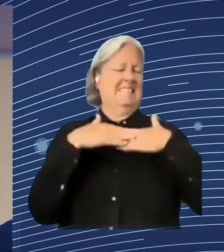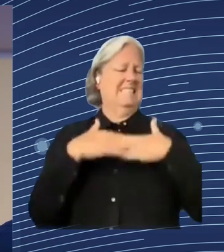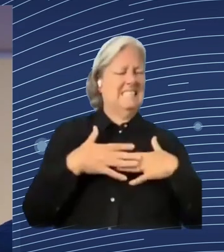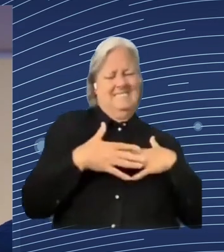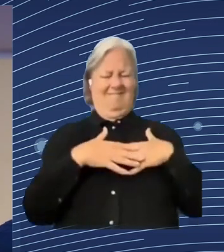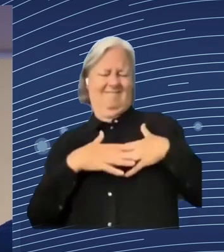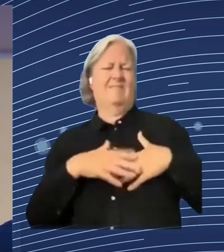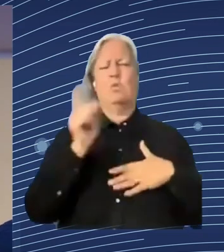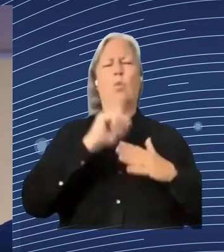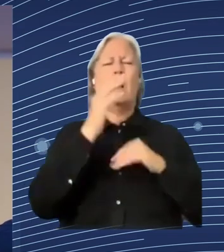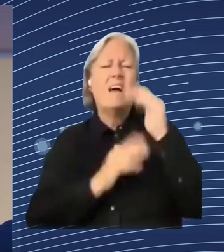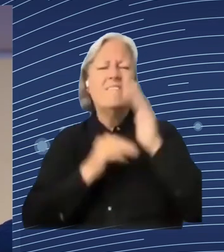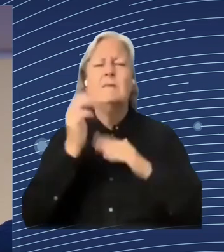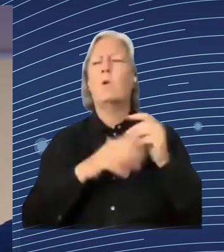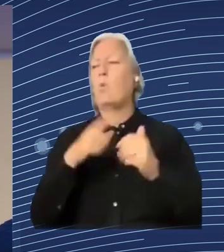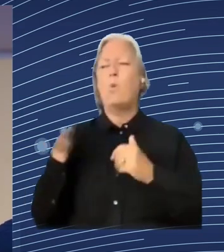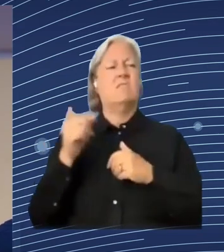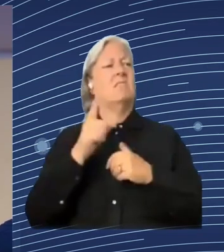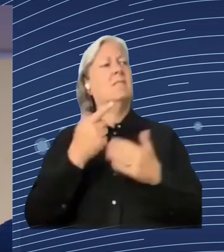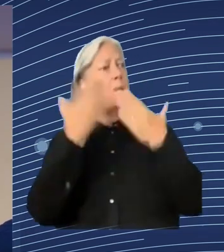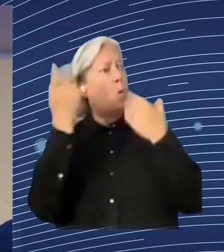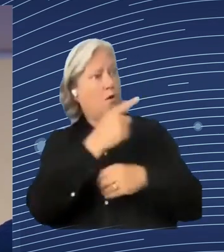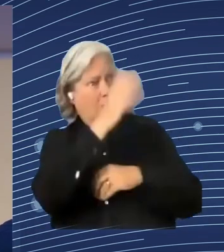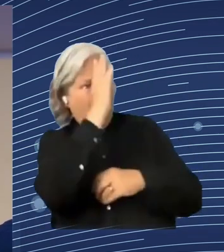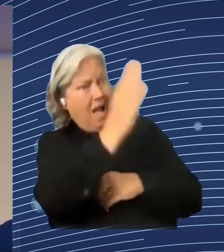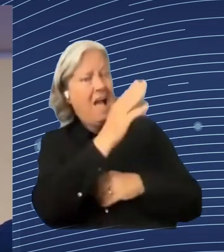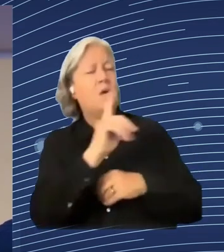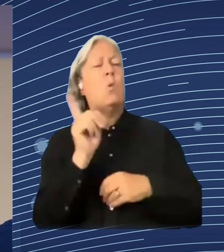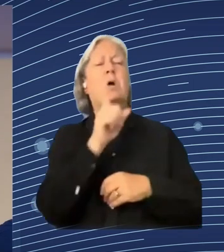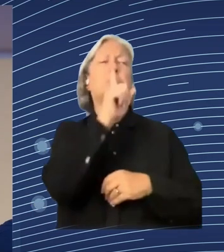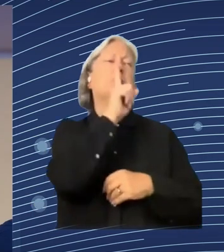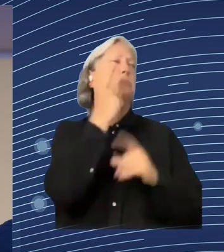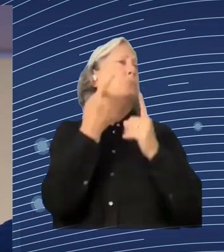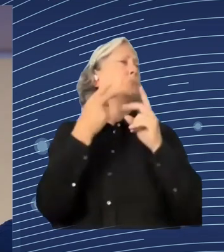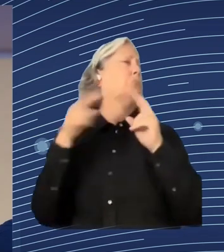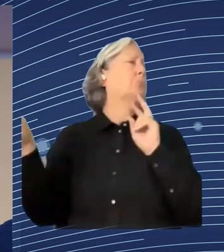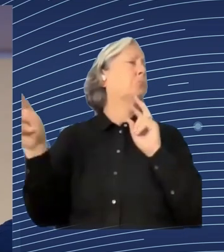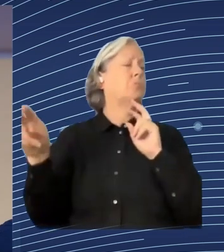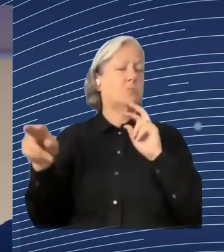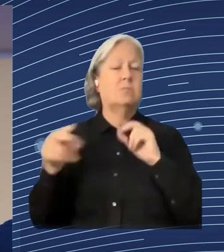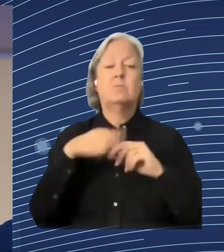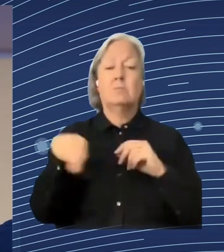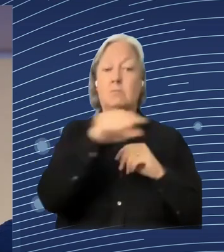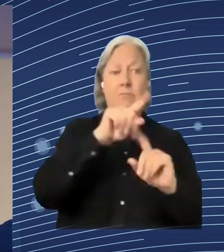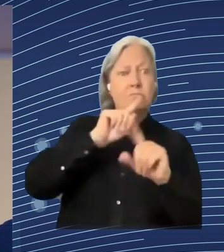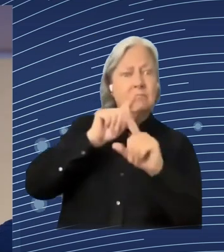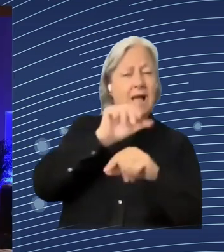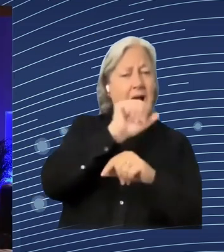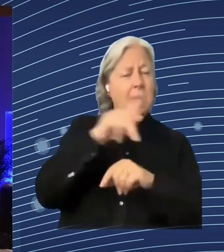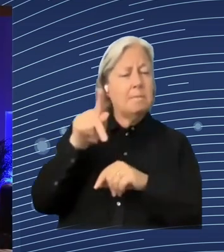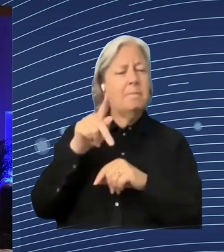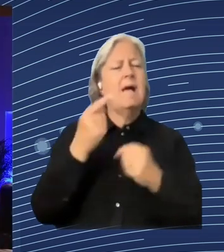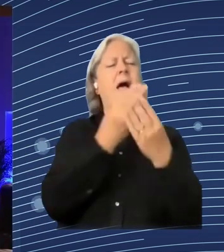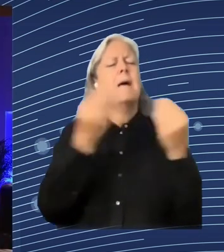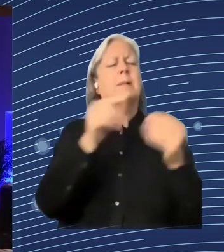your colleague say hi to you in the morning? Like really specific. And what's the response rate? Sorry? What's the response rate? So how many people respond, how